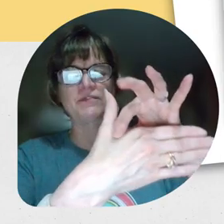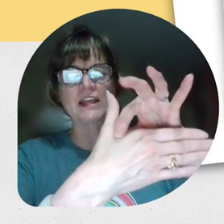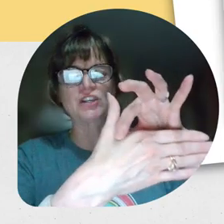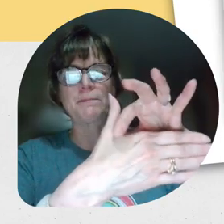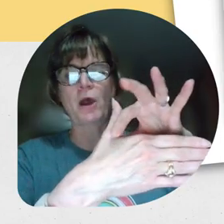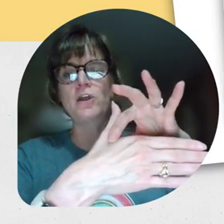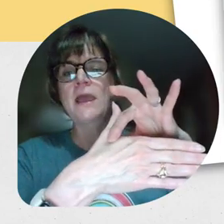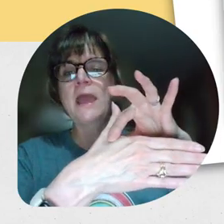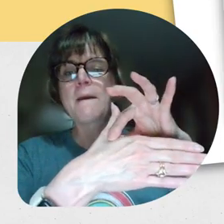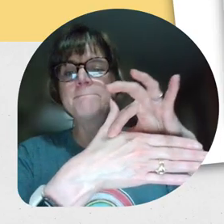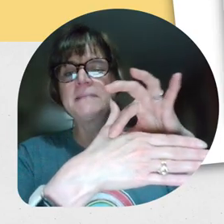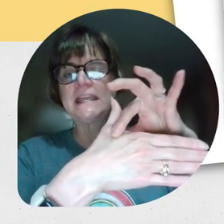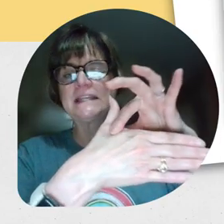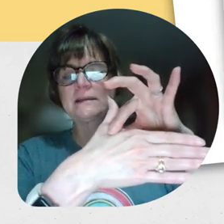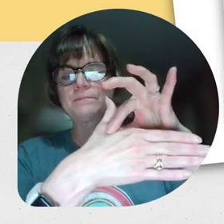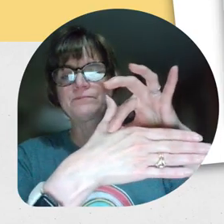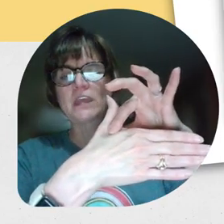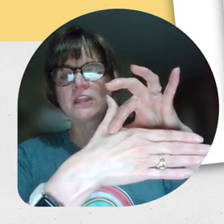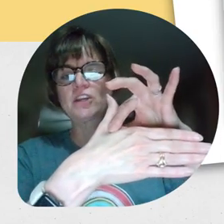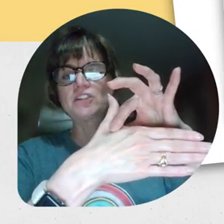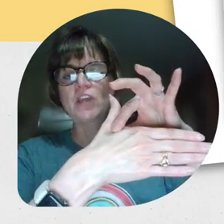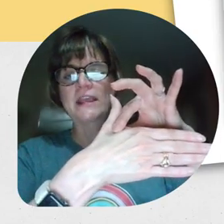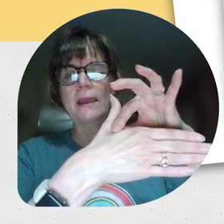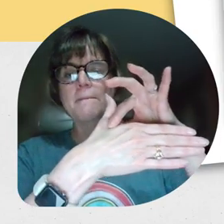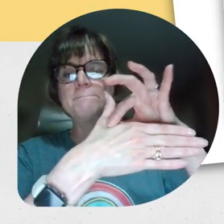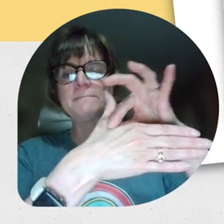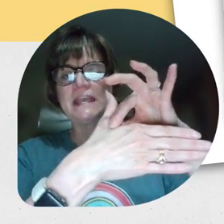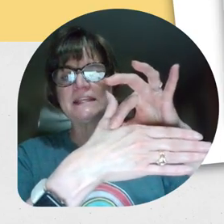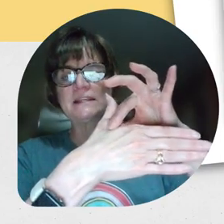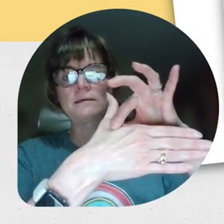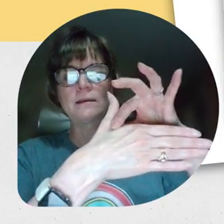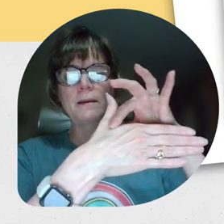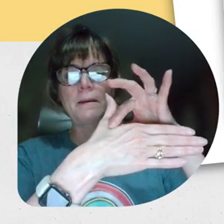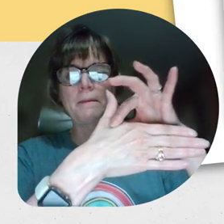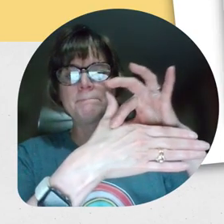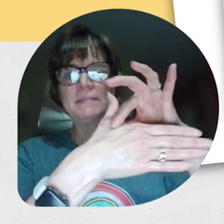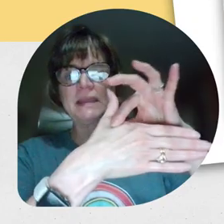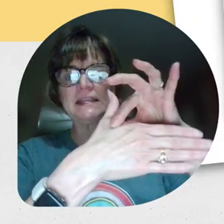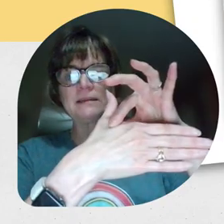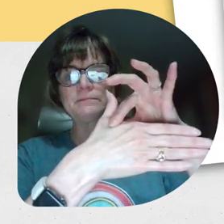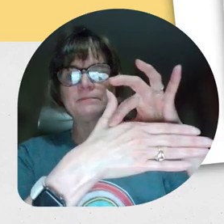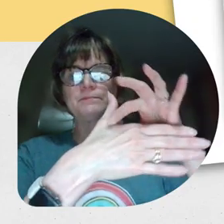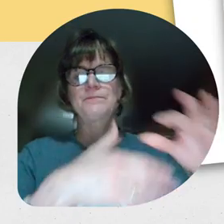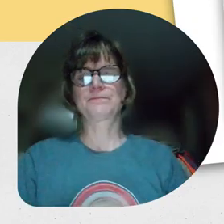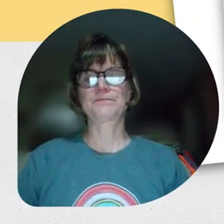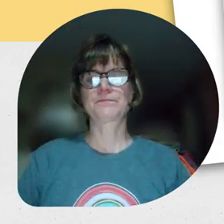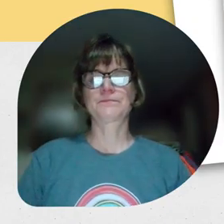little fleshy part, meat, and you're going to shake it. Meat, meat.